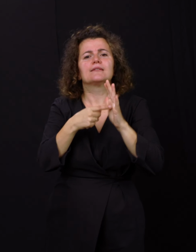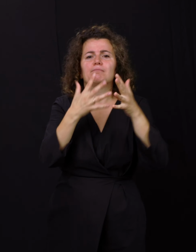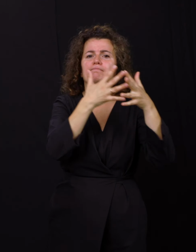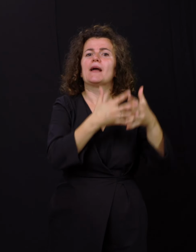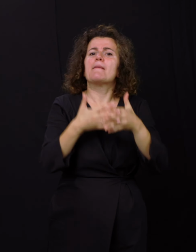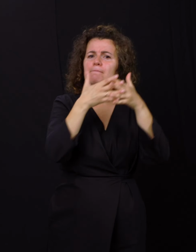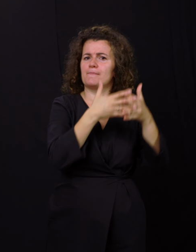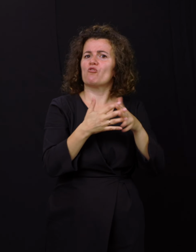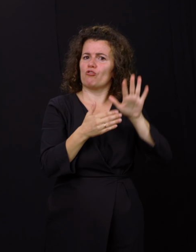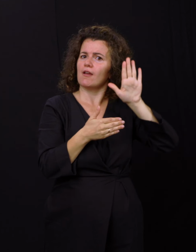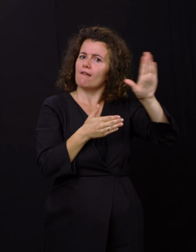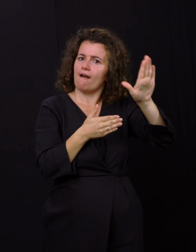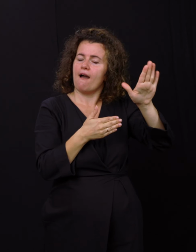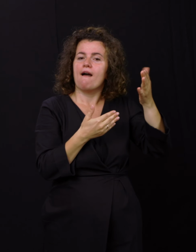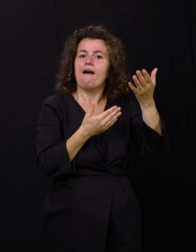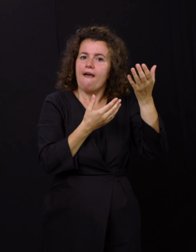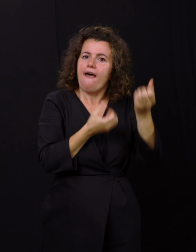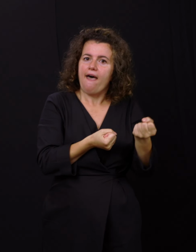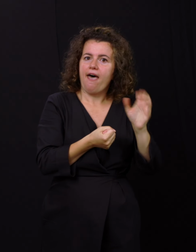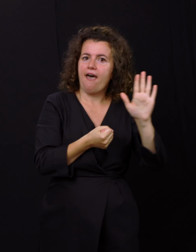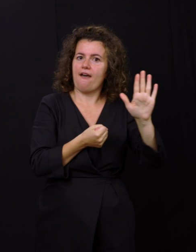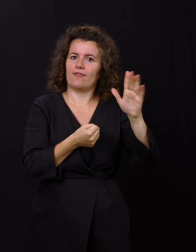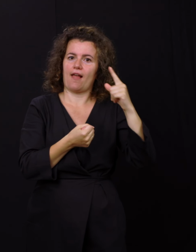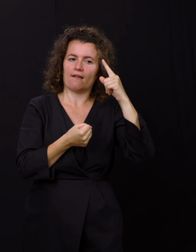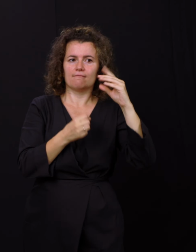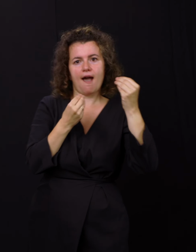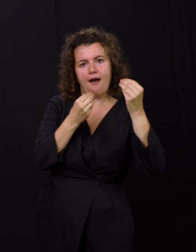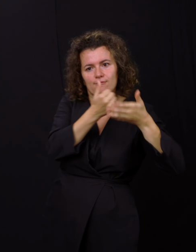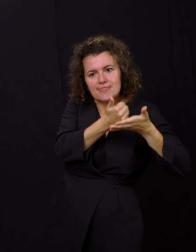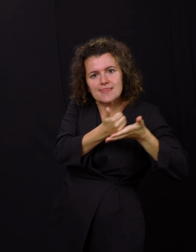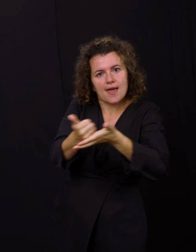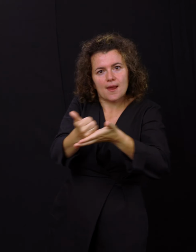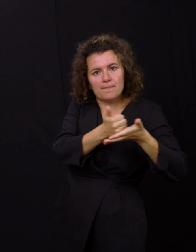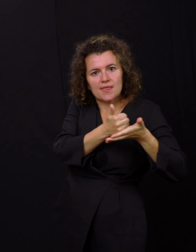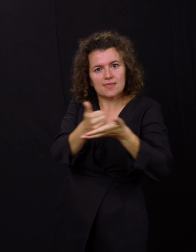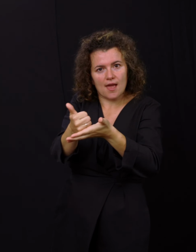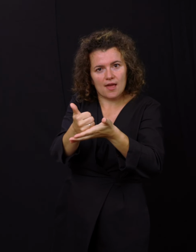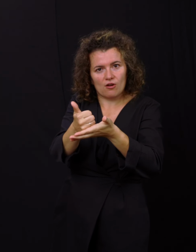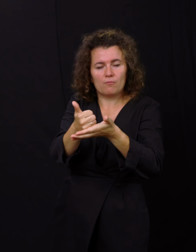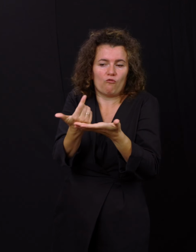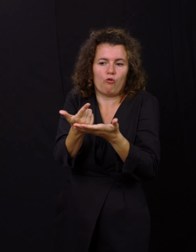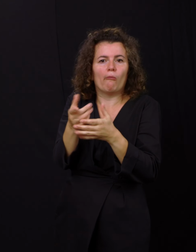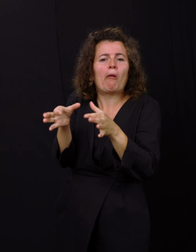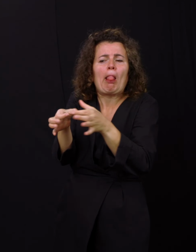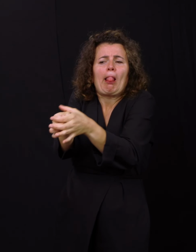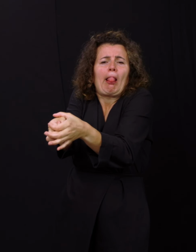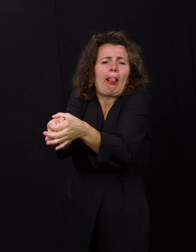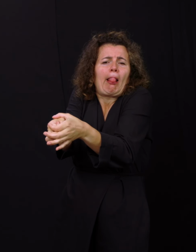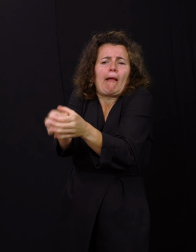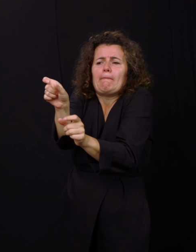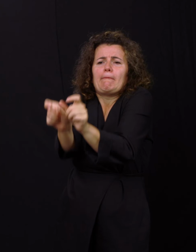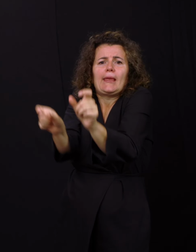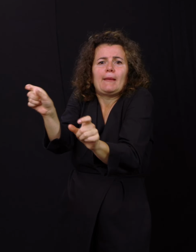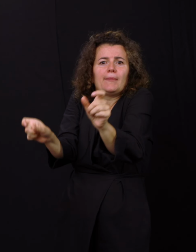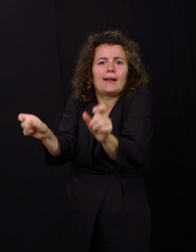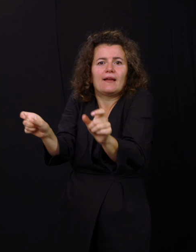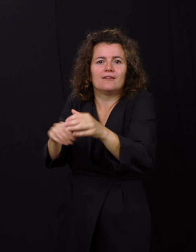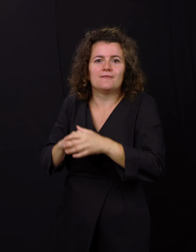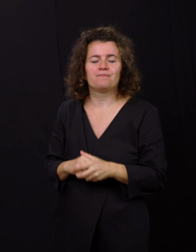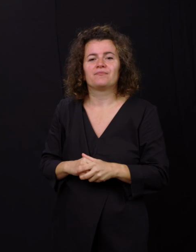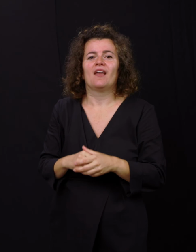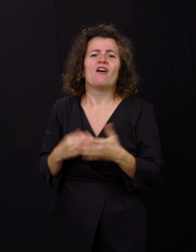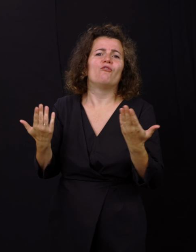of developing therapies for disease that are associated with a limited number of patients. We call them N of 1 or